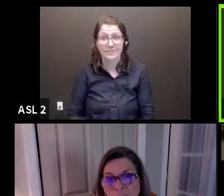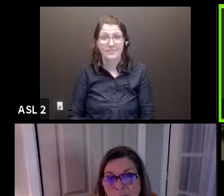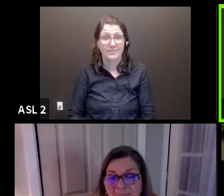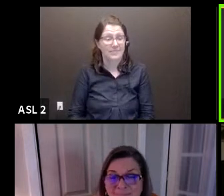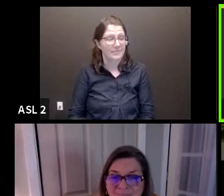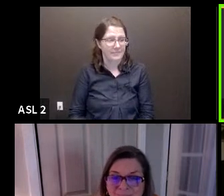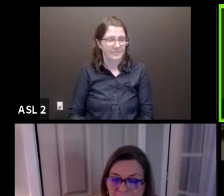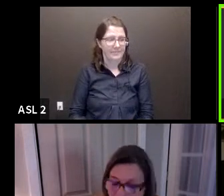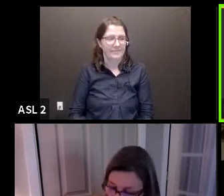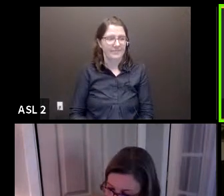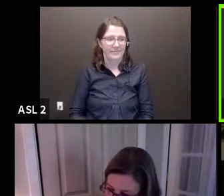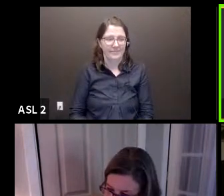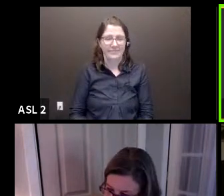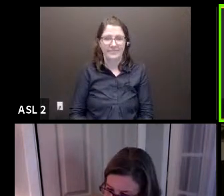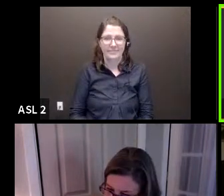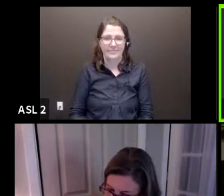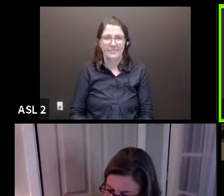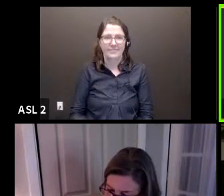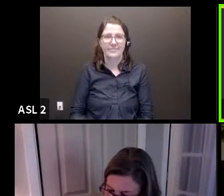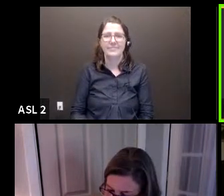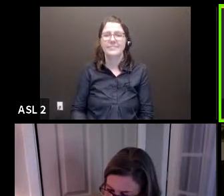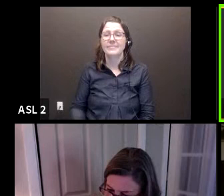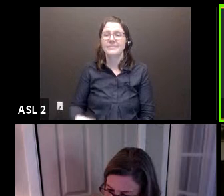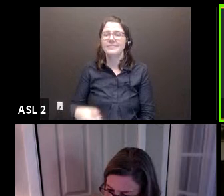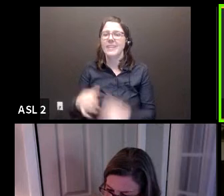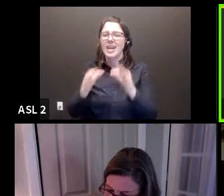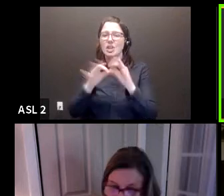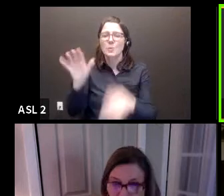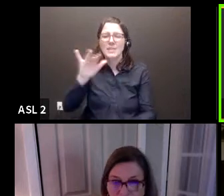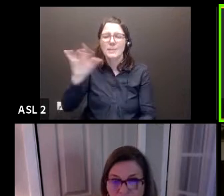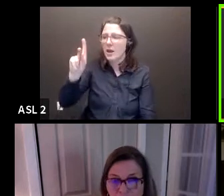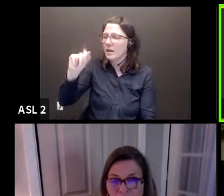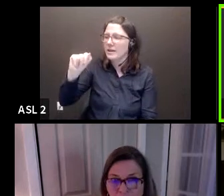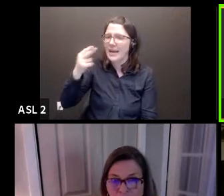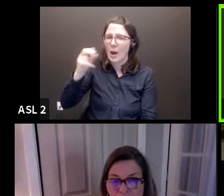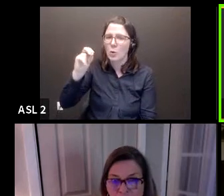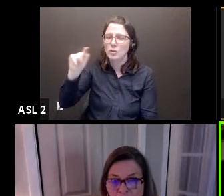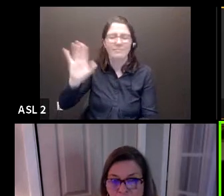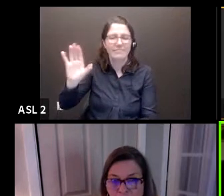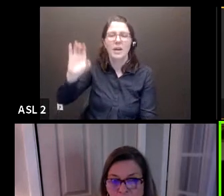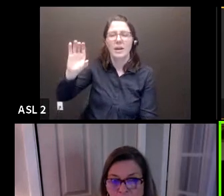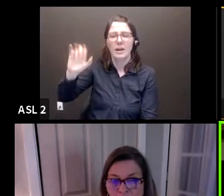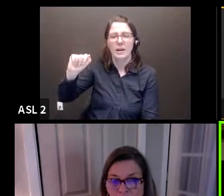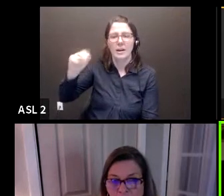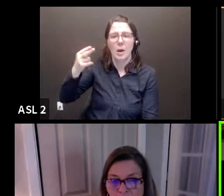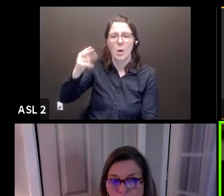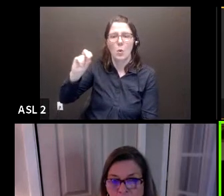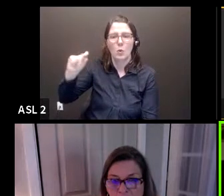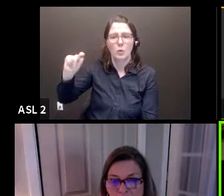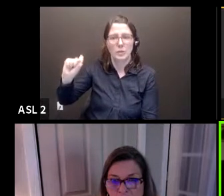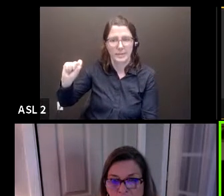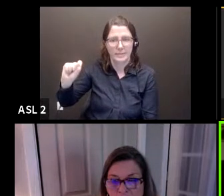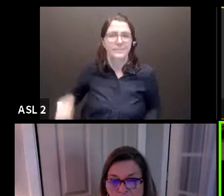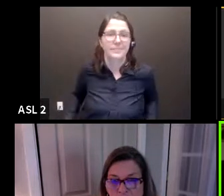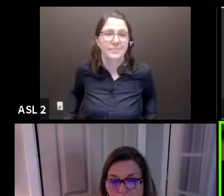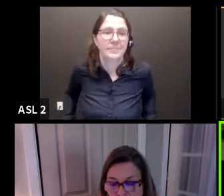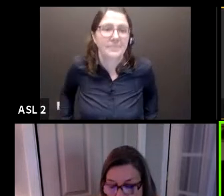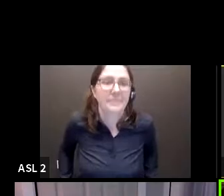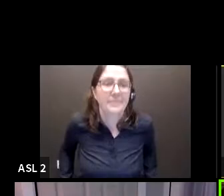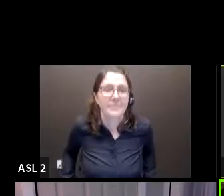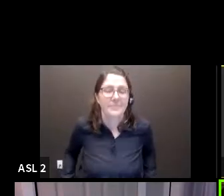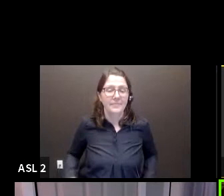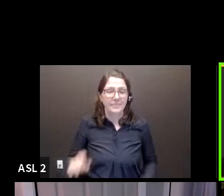so thanks thanks chief uh just final the final comment now say for instance